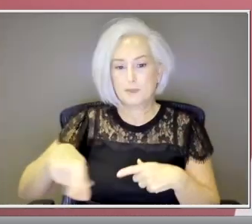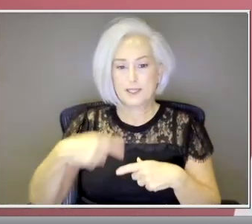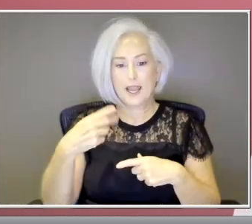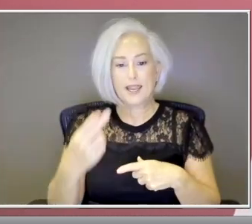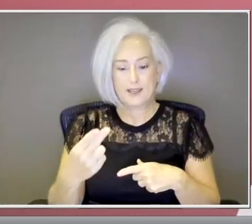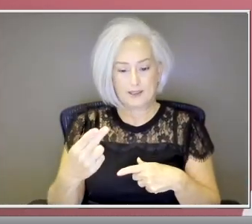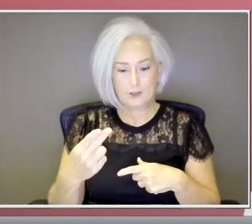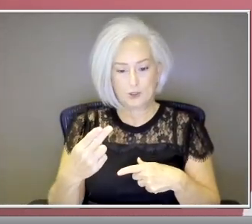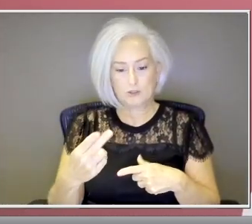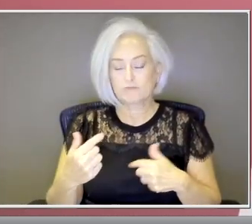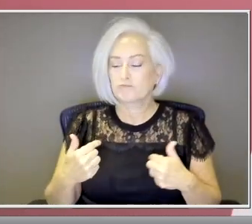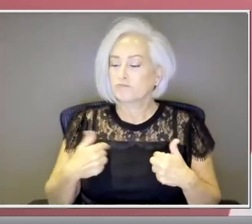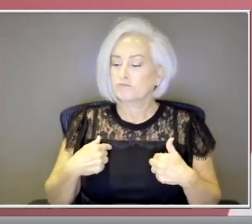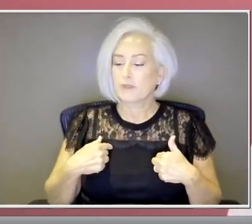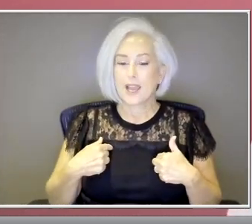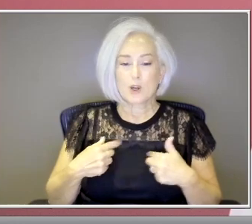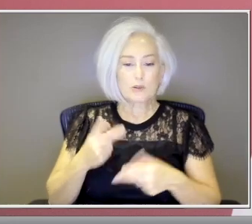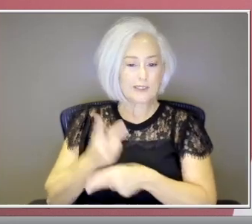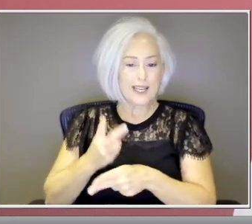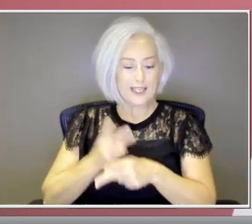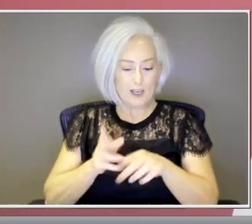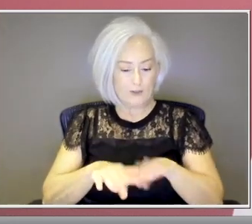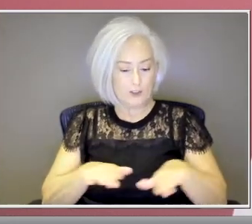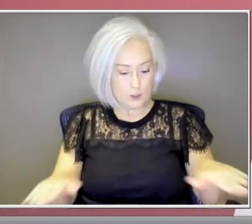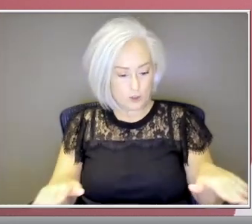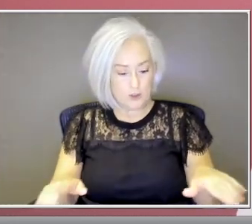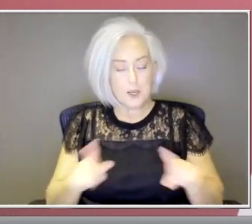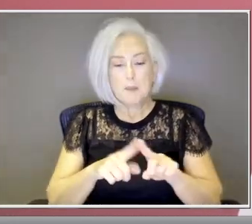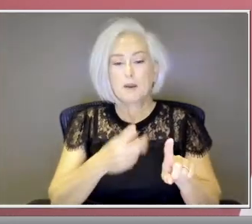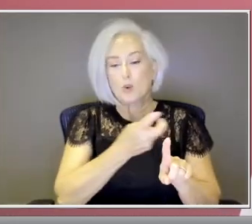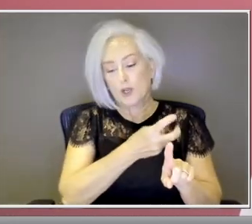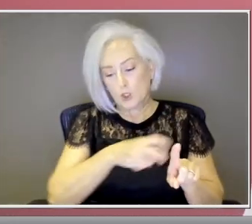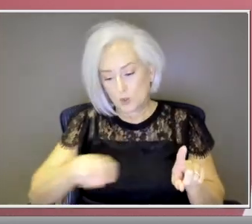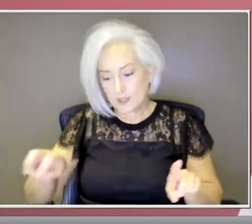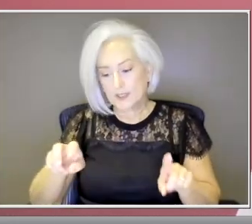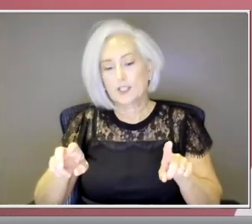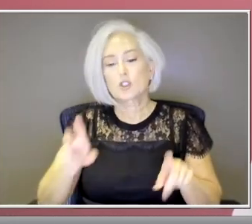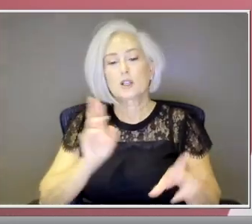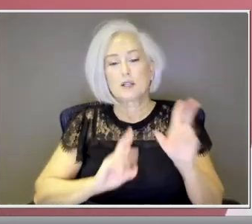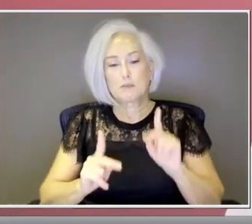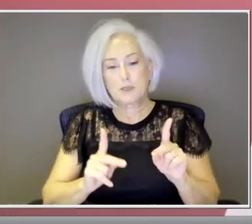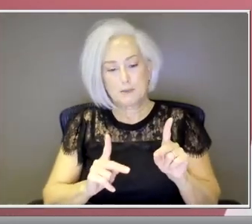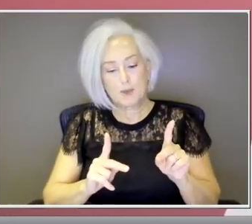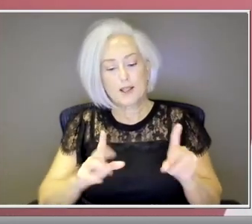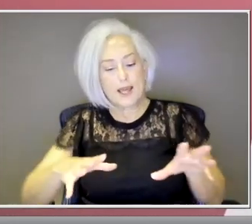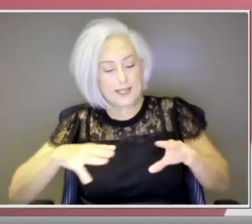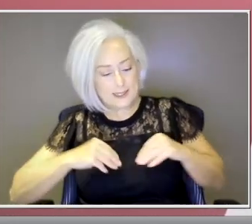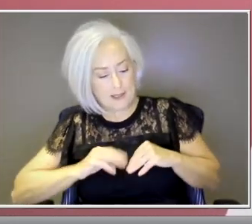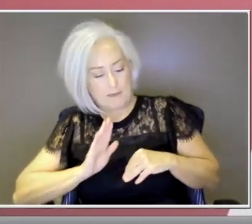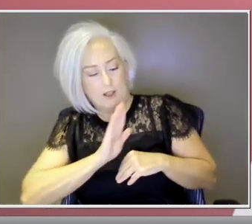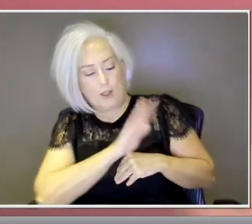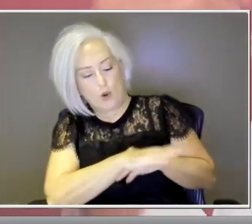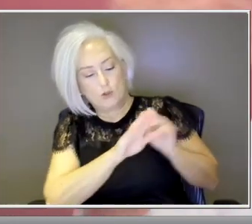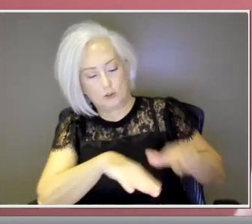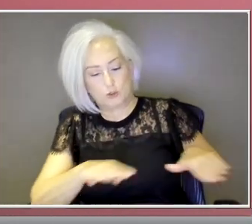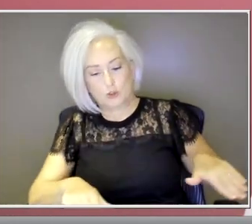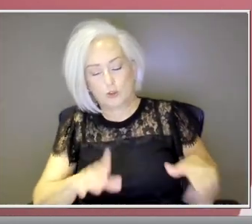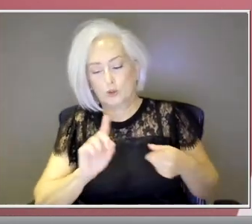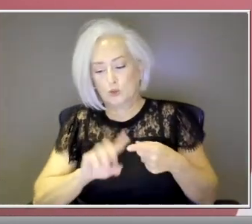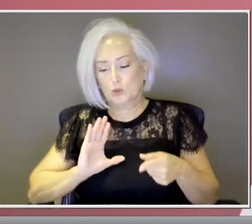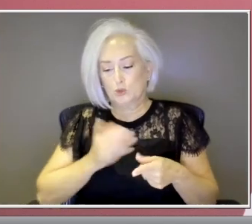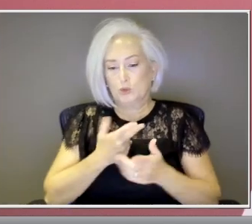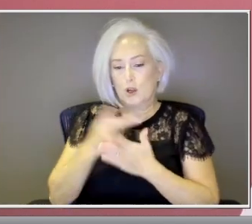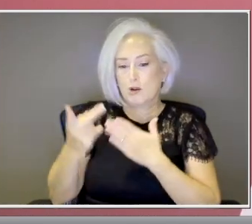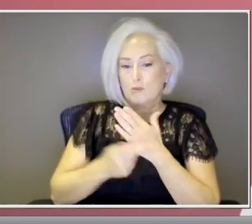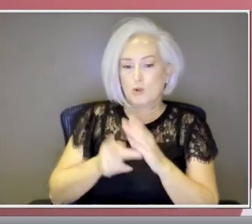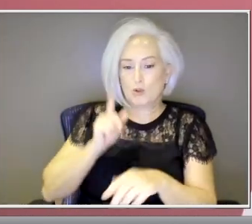treat pediatric pulmonary hypertension, but we transition patients from pediatric programs to us, and it's a village. We